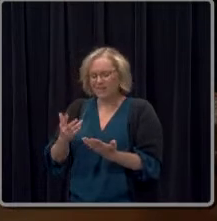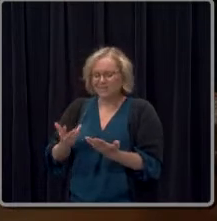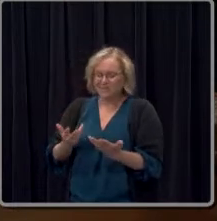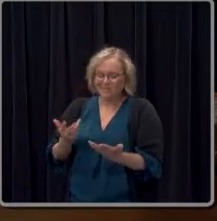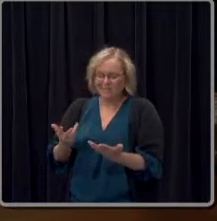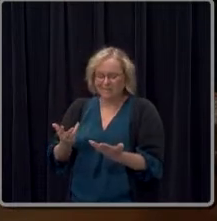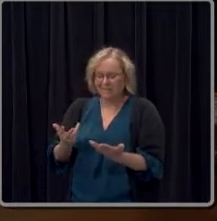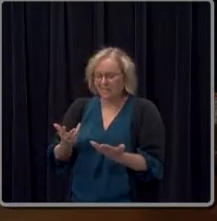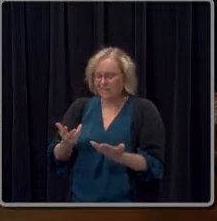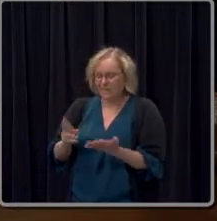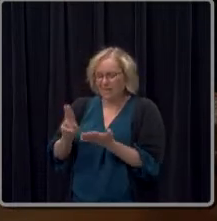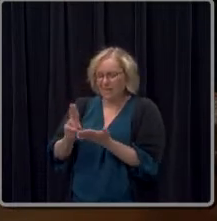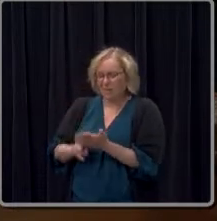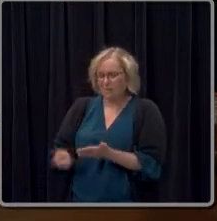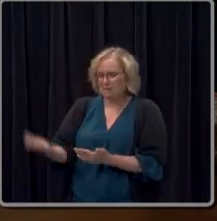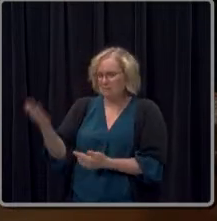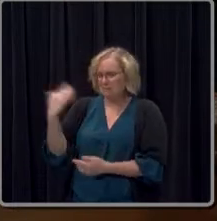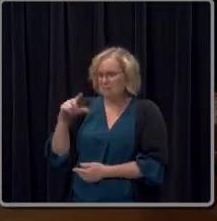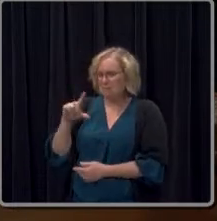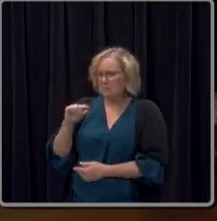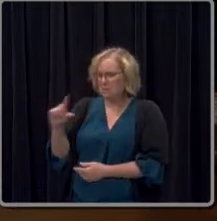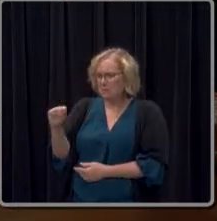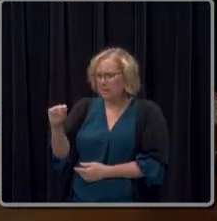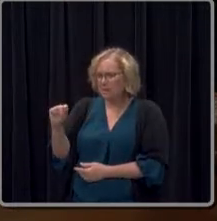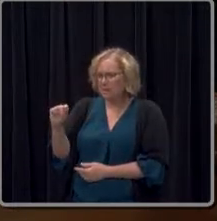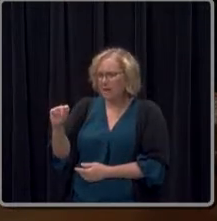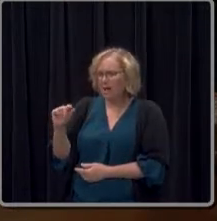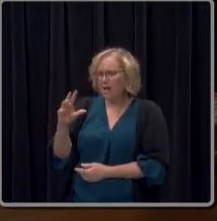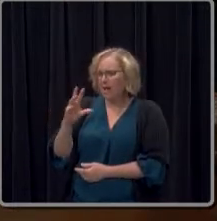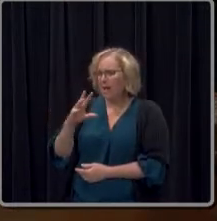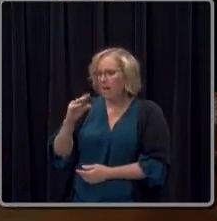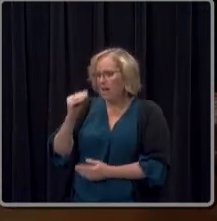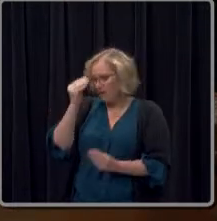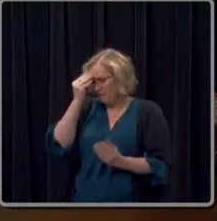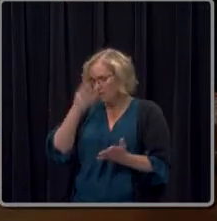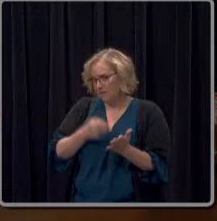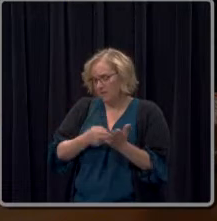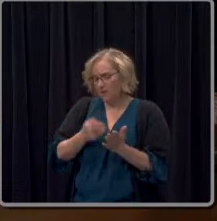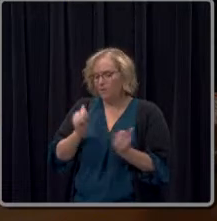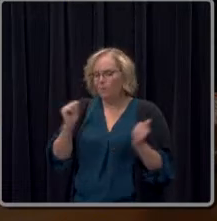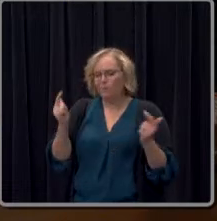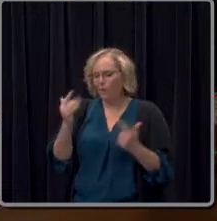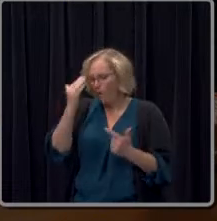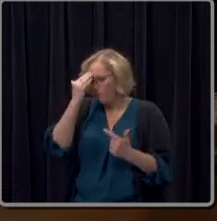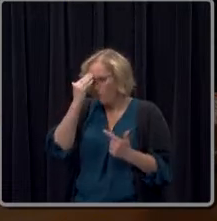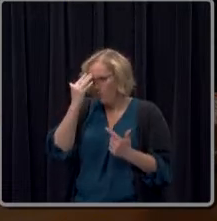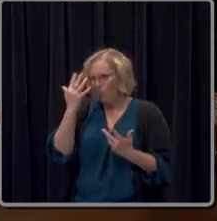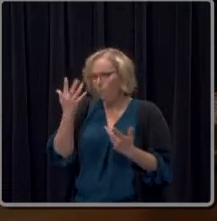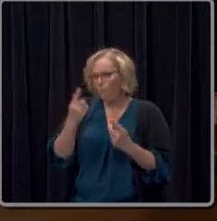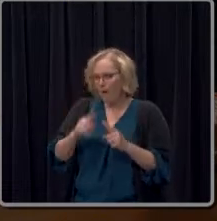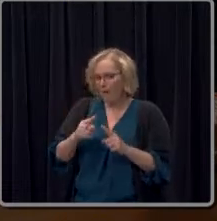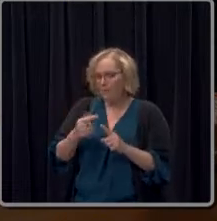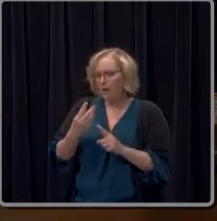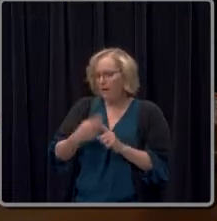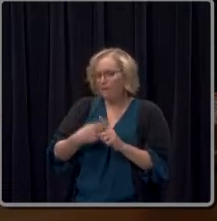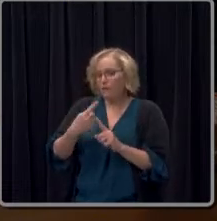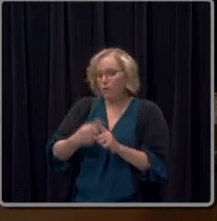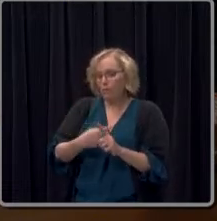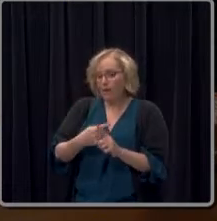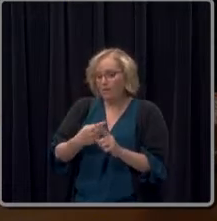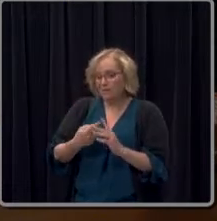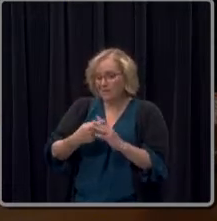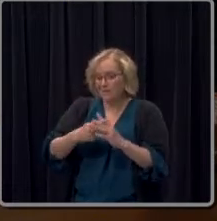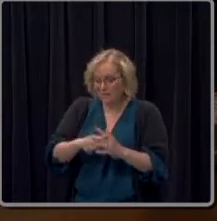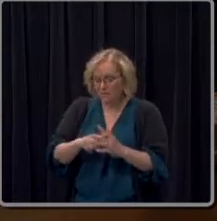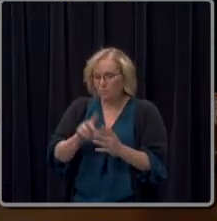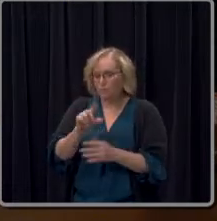signed in 2020. And just for the record for everyone is, we all know what happened a couple months into 2020 is that nobody was in